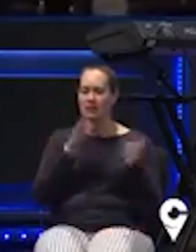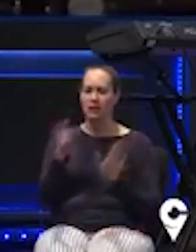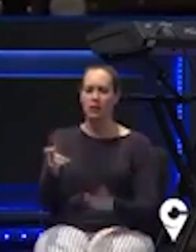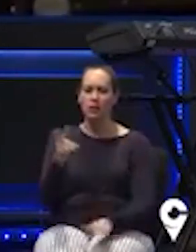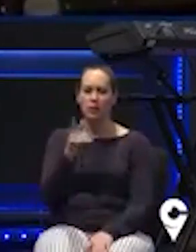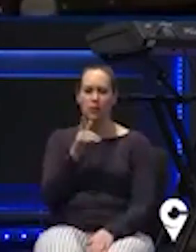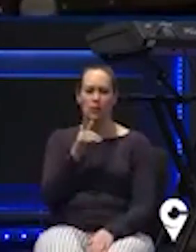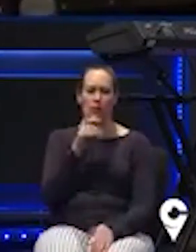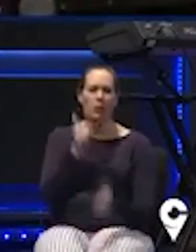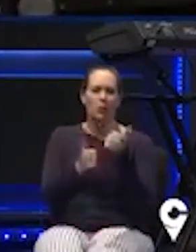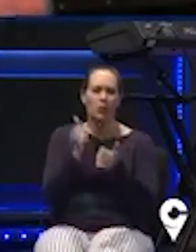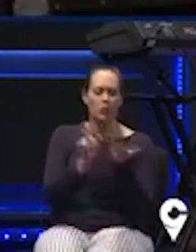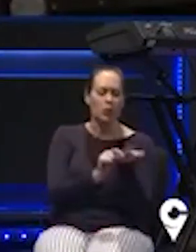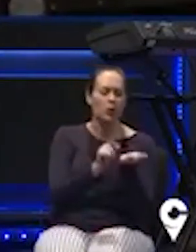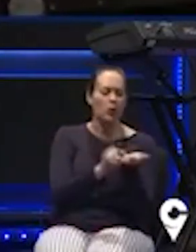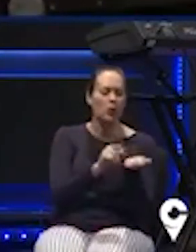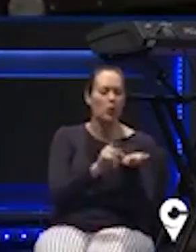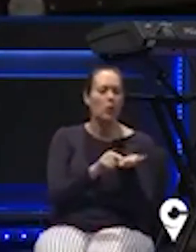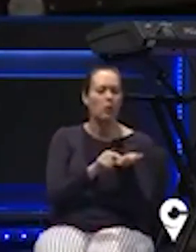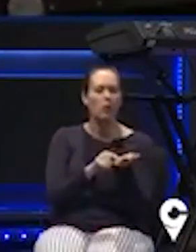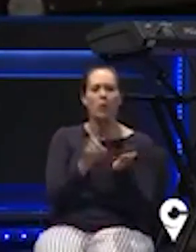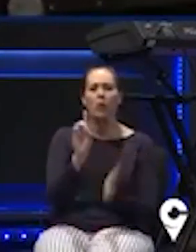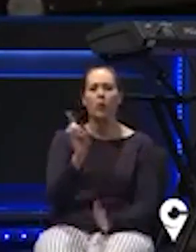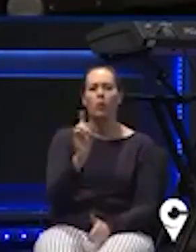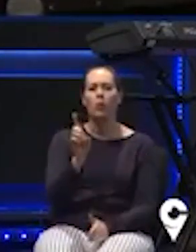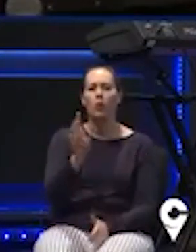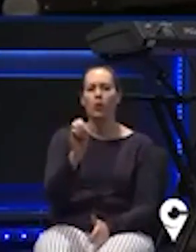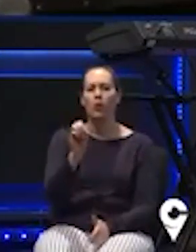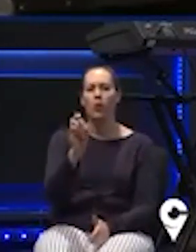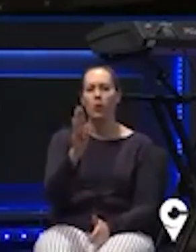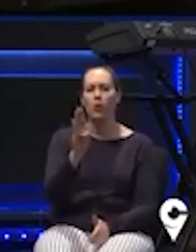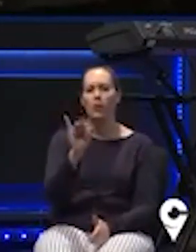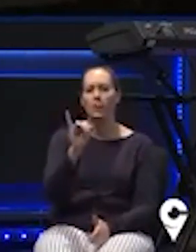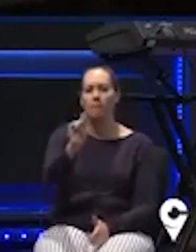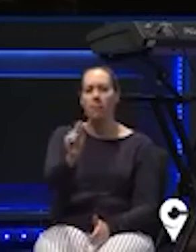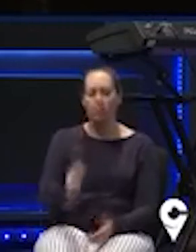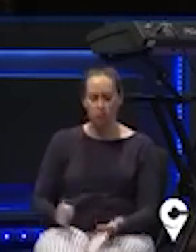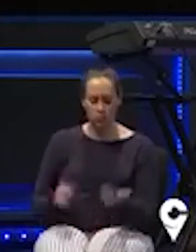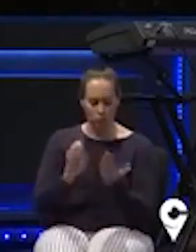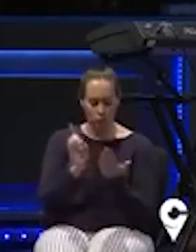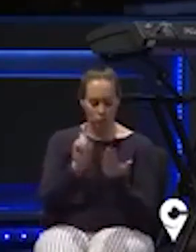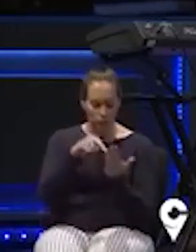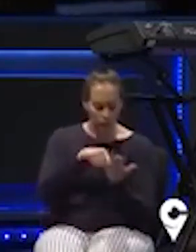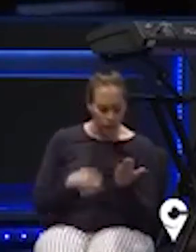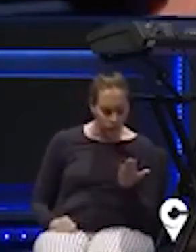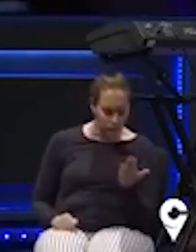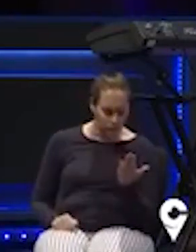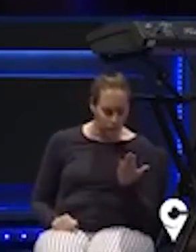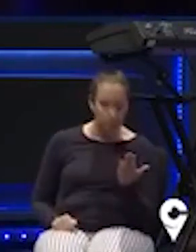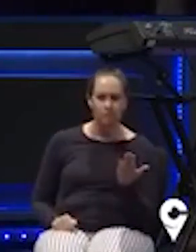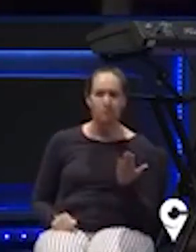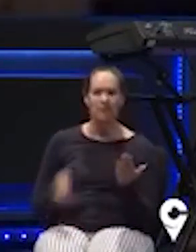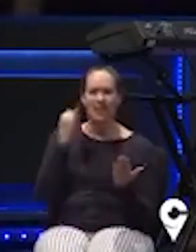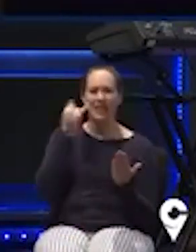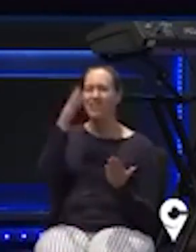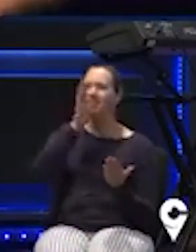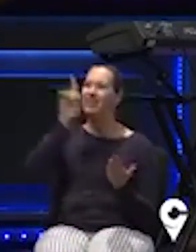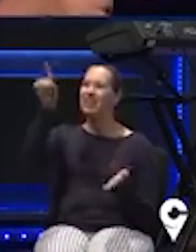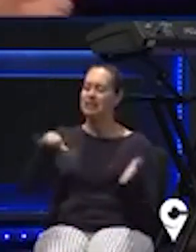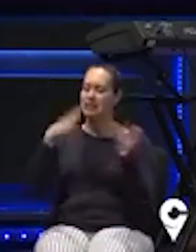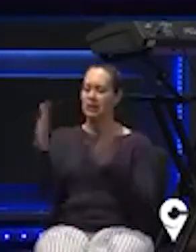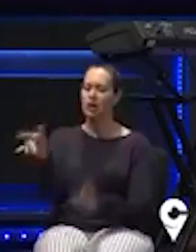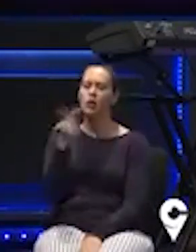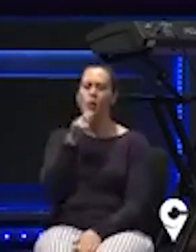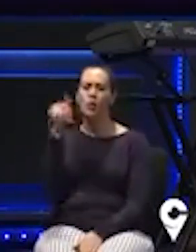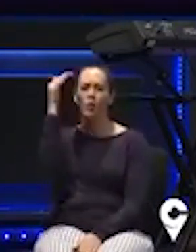which newspaper did the obituary column have his obituary written there? If God is dead, can you tell me the person who knew